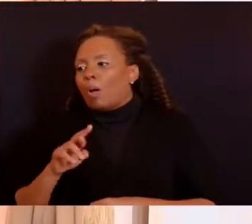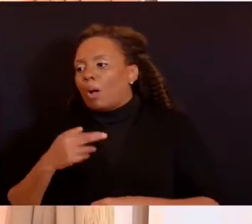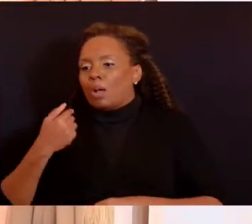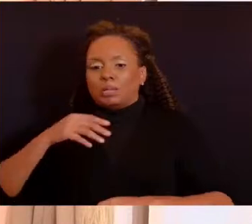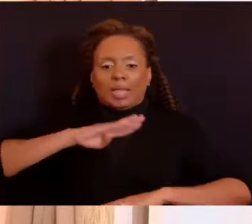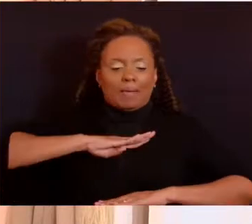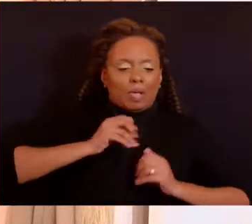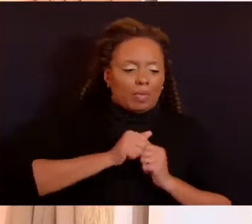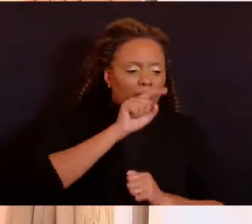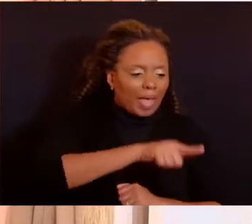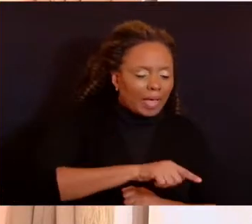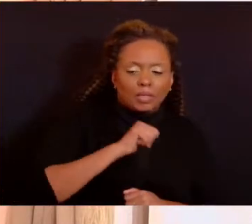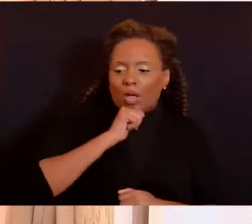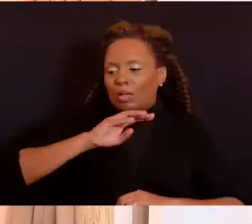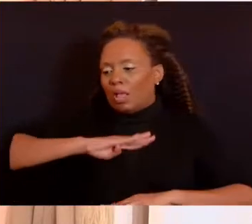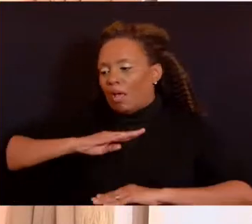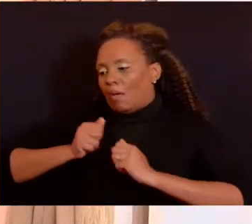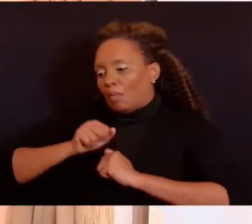X or Y.